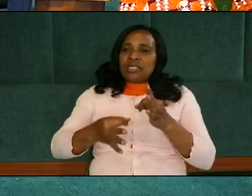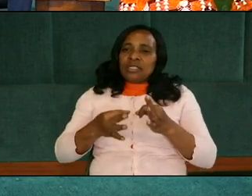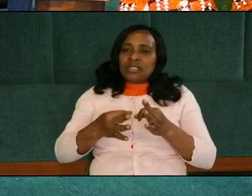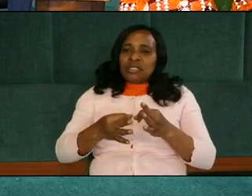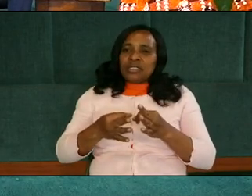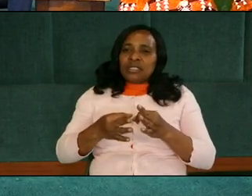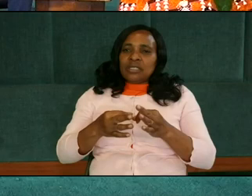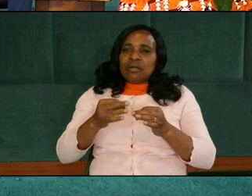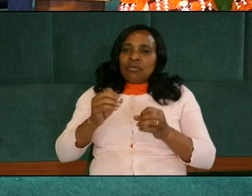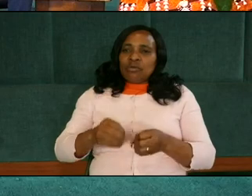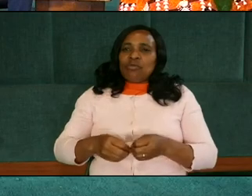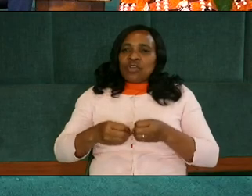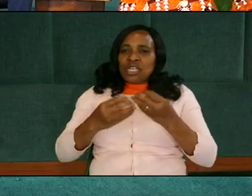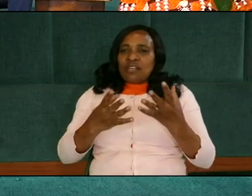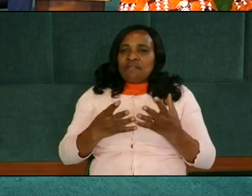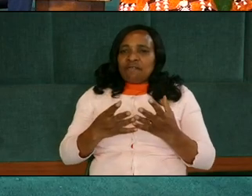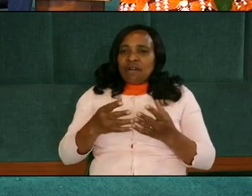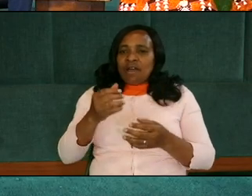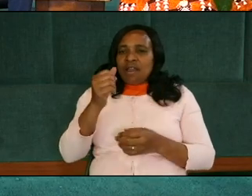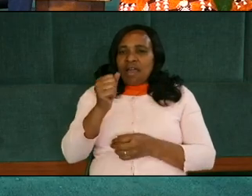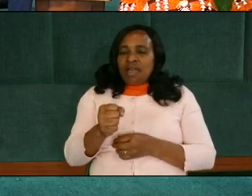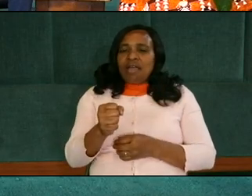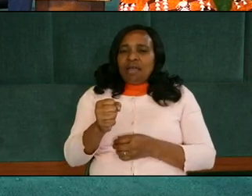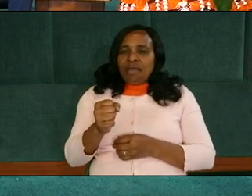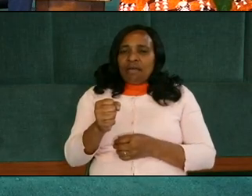they would probably give me an A.